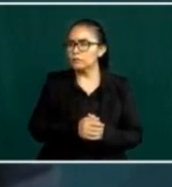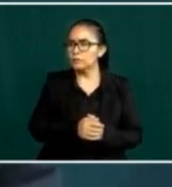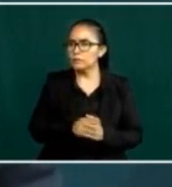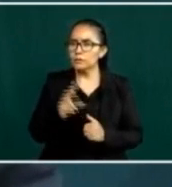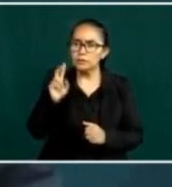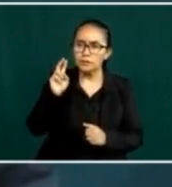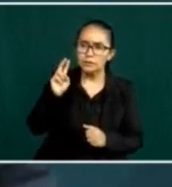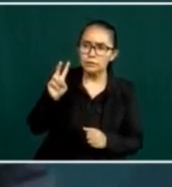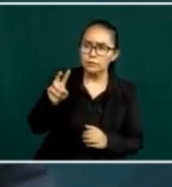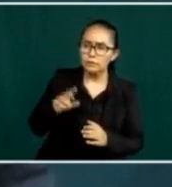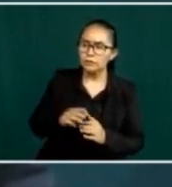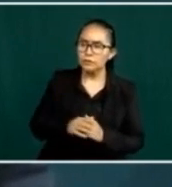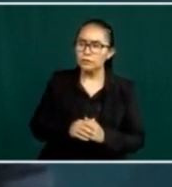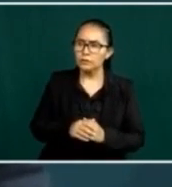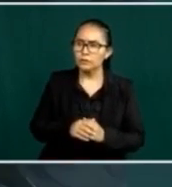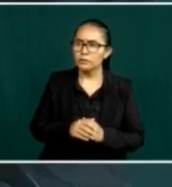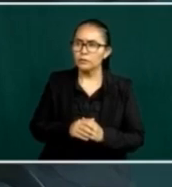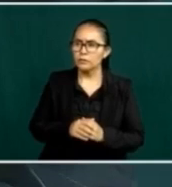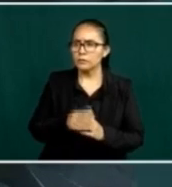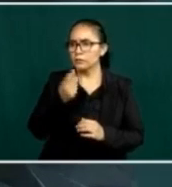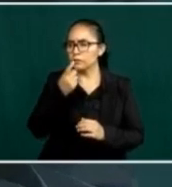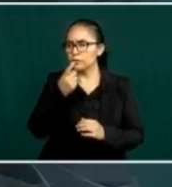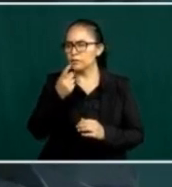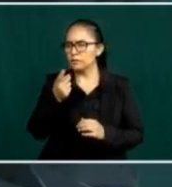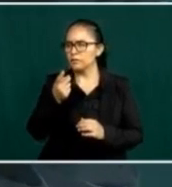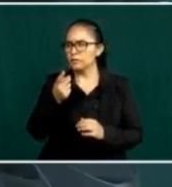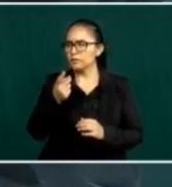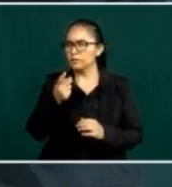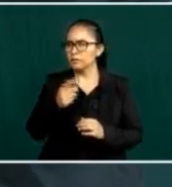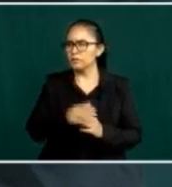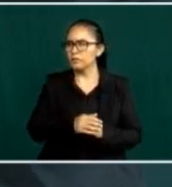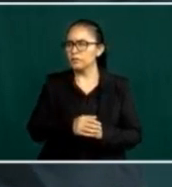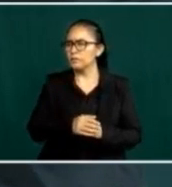That it will go well for us.